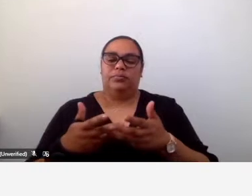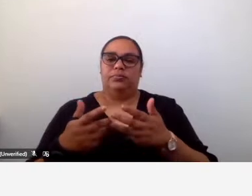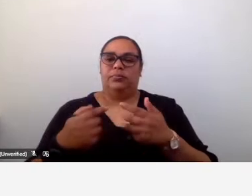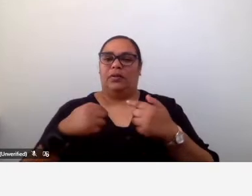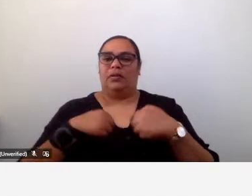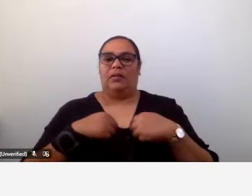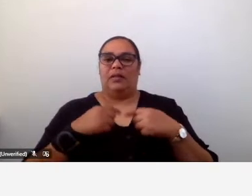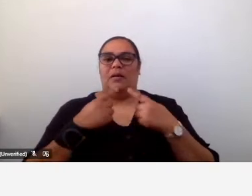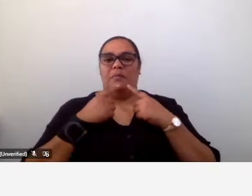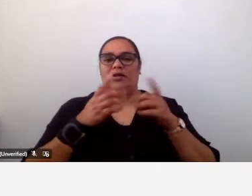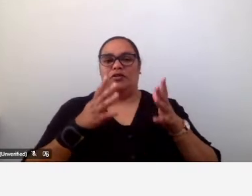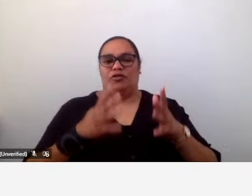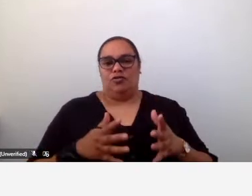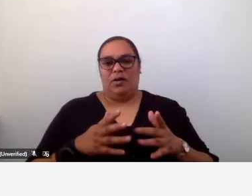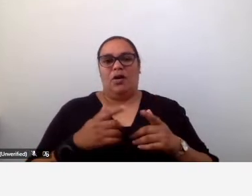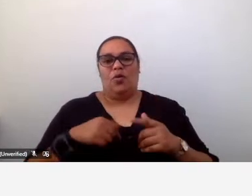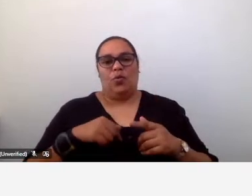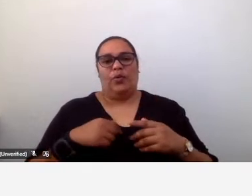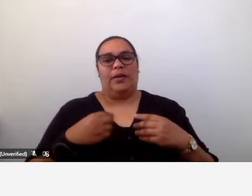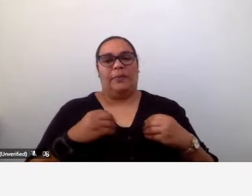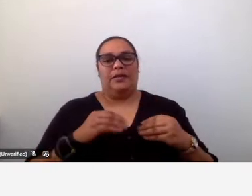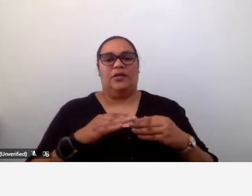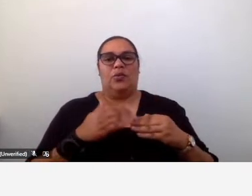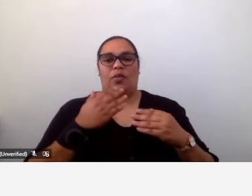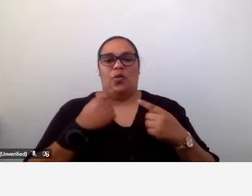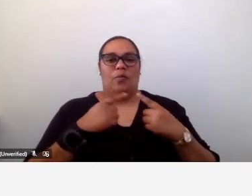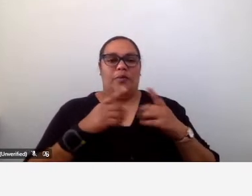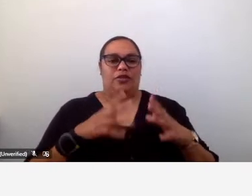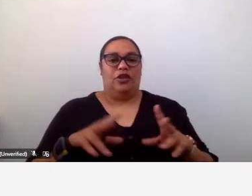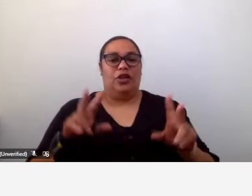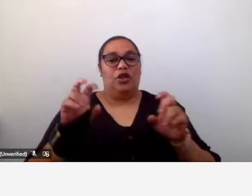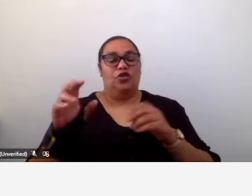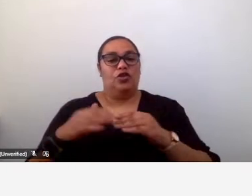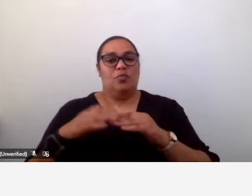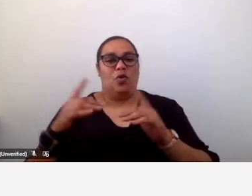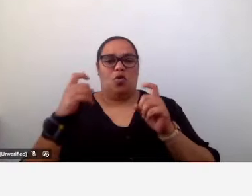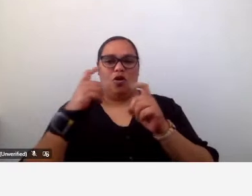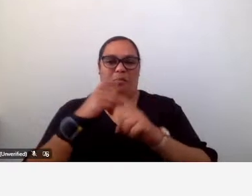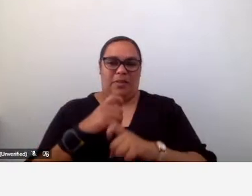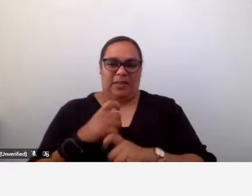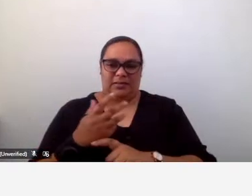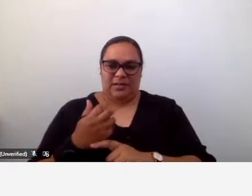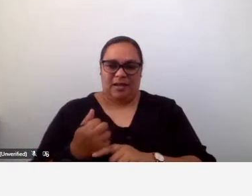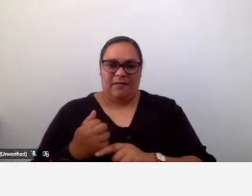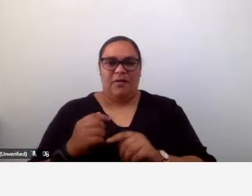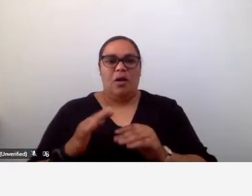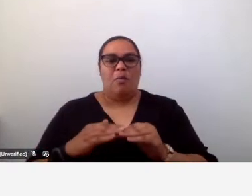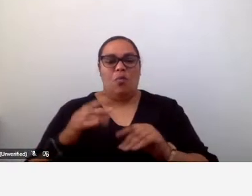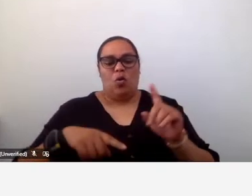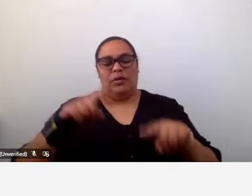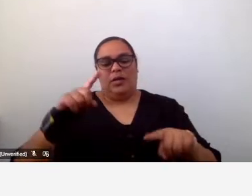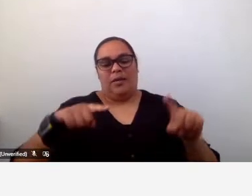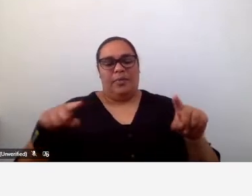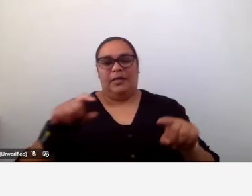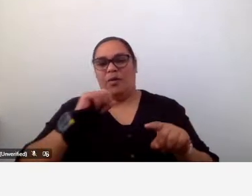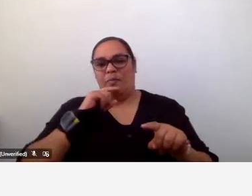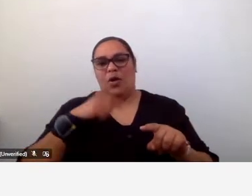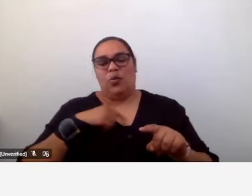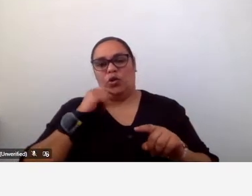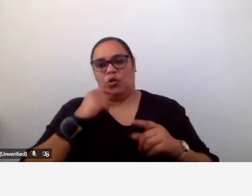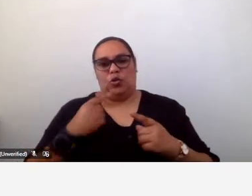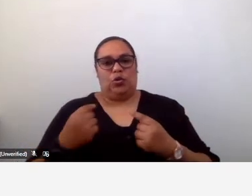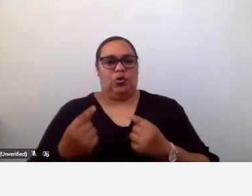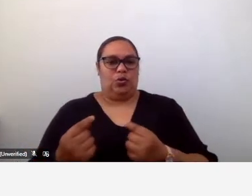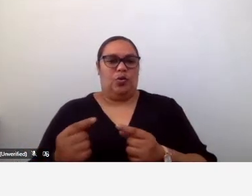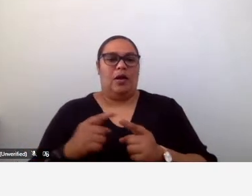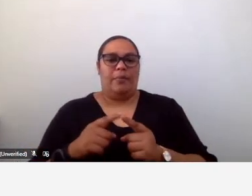And then because we're dealing with the messengers, the issues are more complex, are more dynamic than we actually deal with. But I can